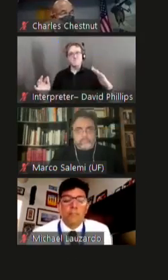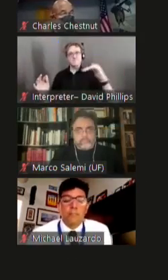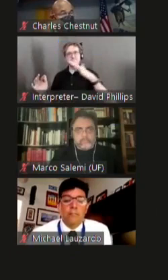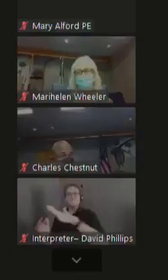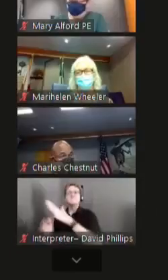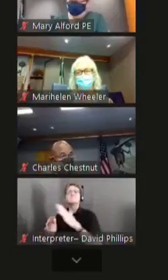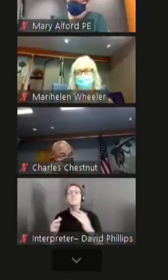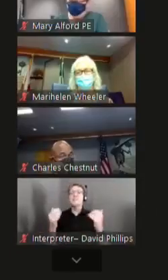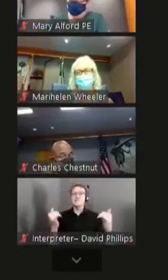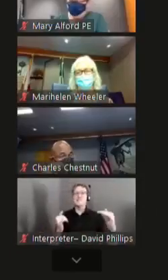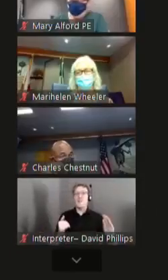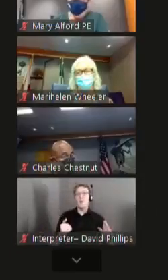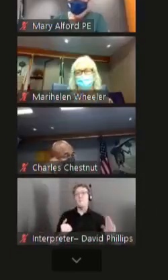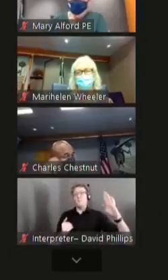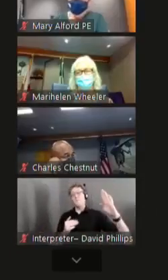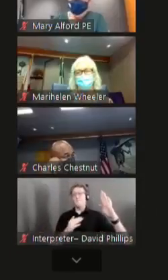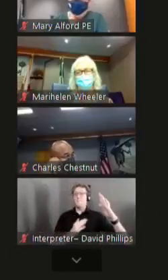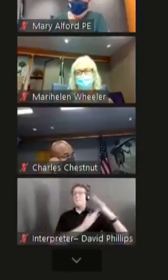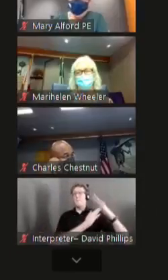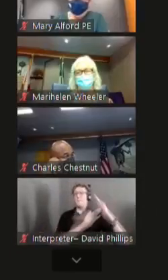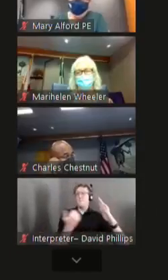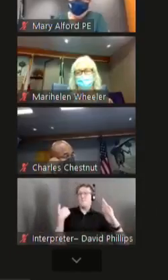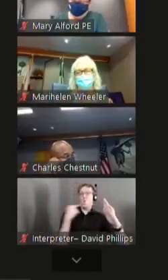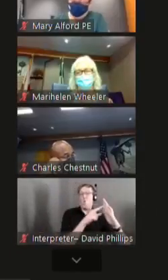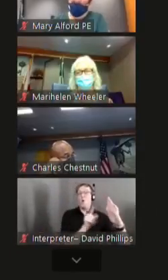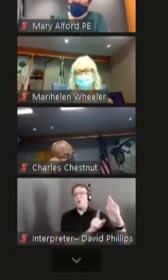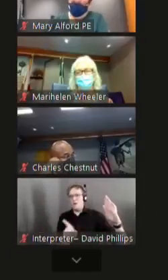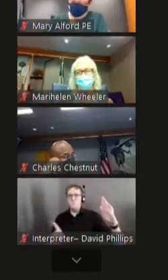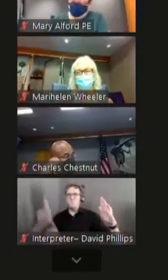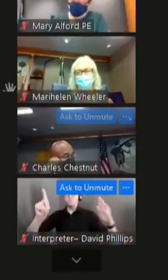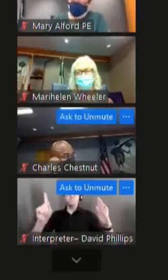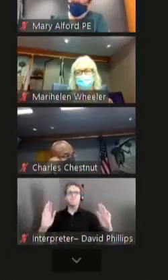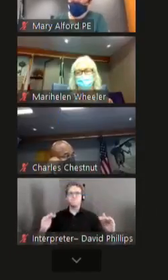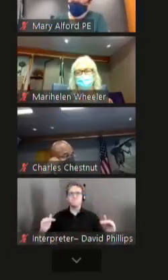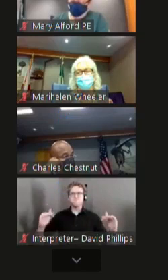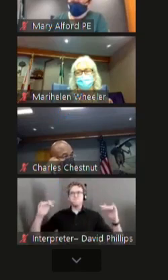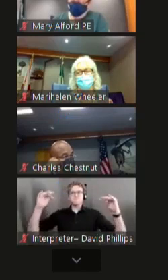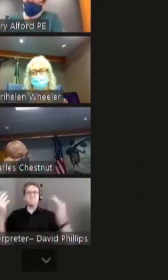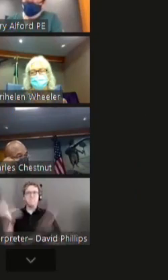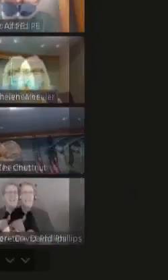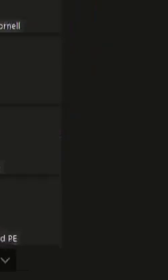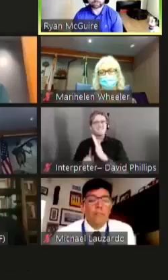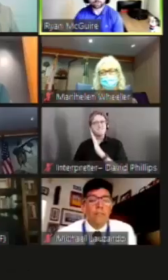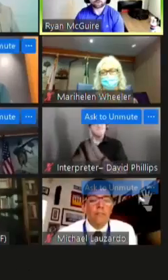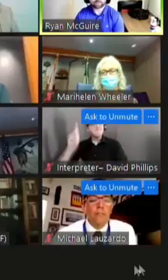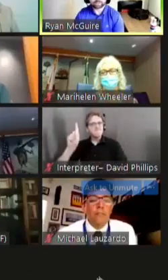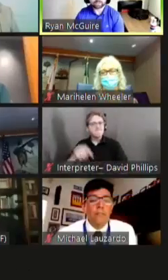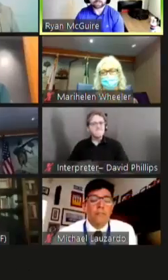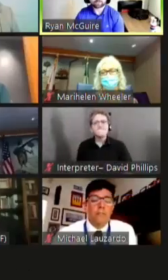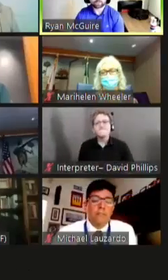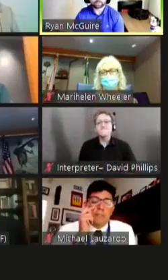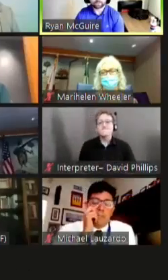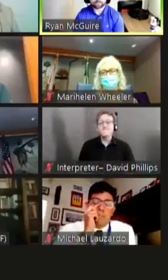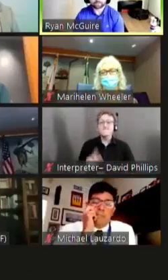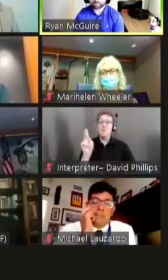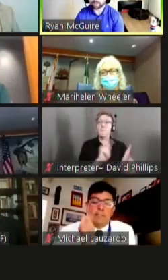surpassing our previous peaks, which were around the winter and then last summer as well. As far as those people who are being